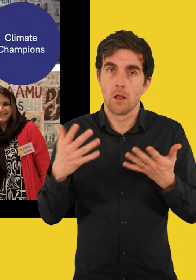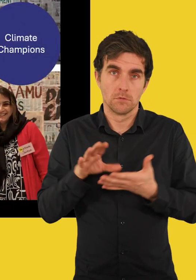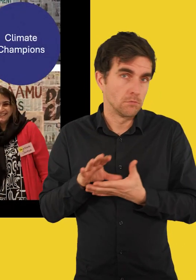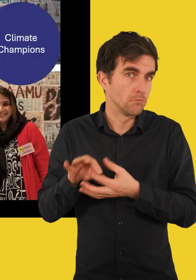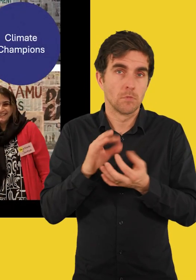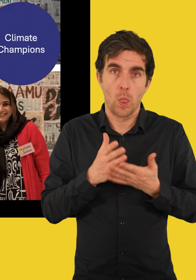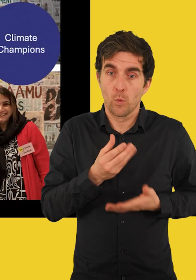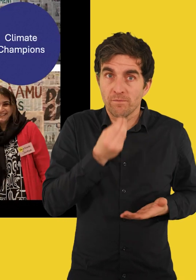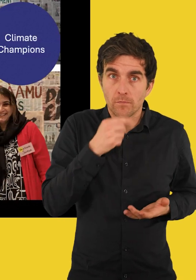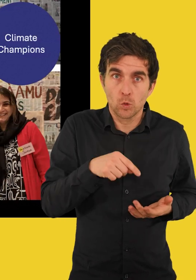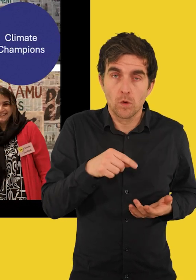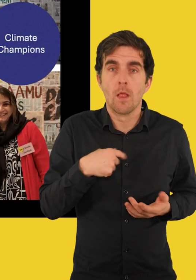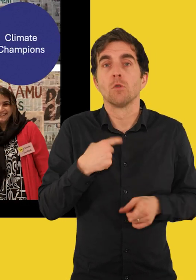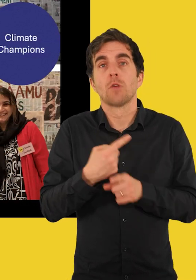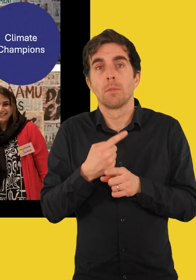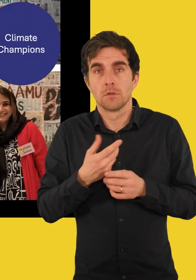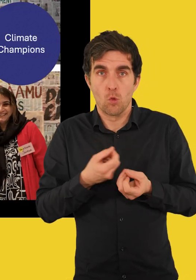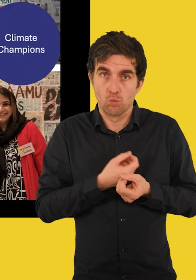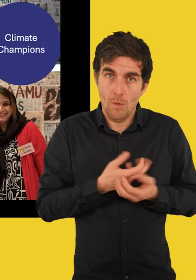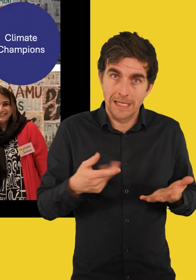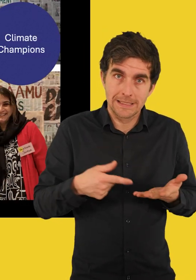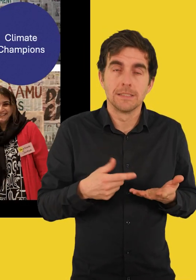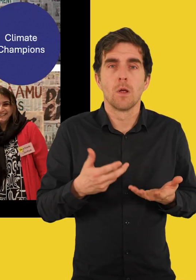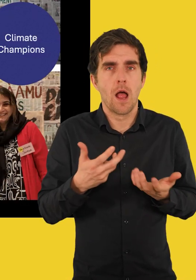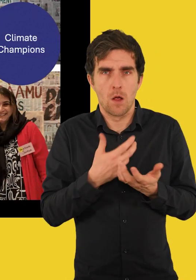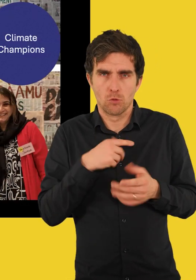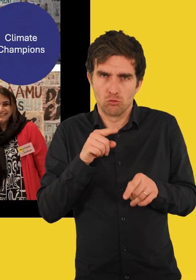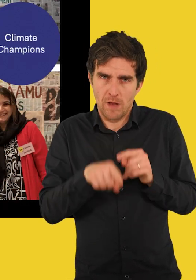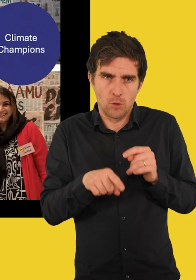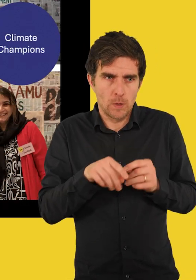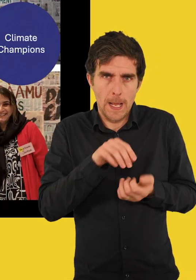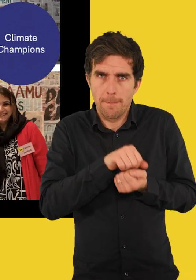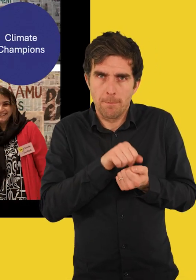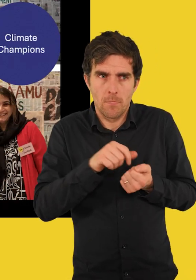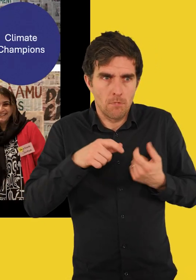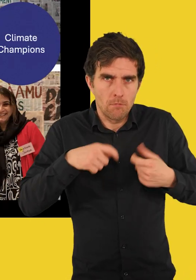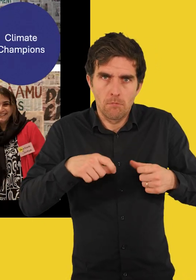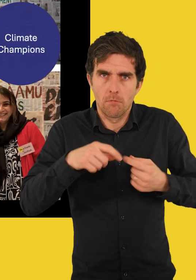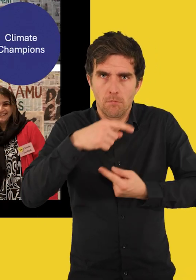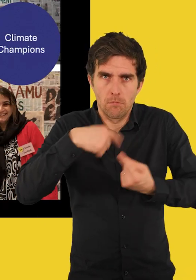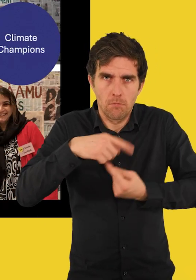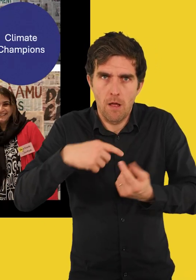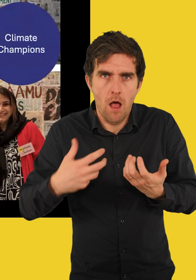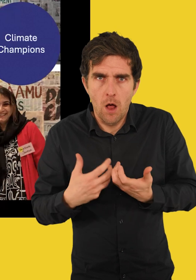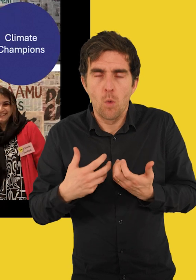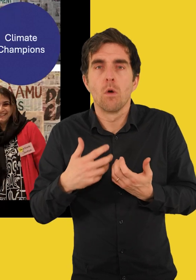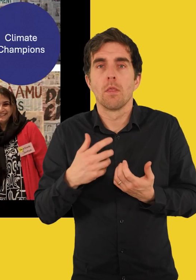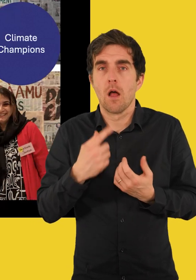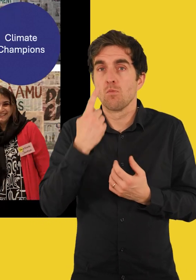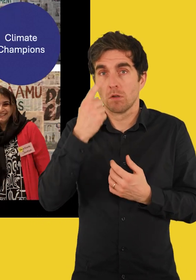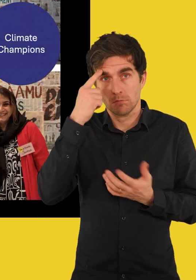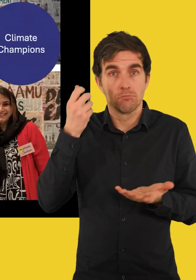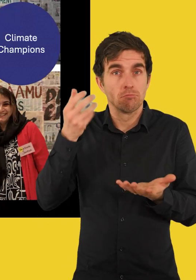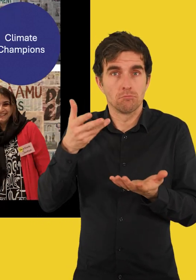food. We spoke about the waste we created and how some of us are also trying our best to upcycle them. One